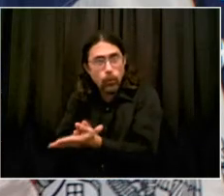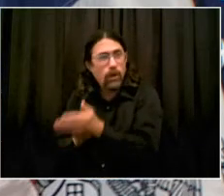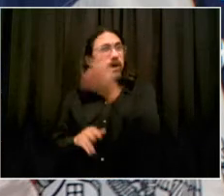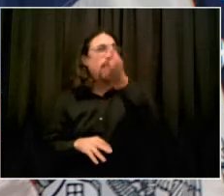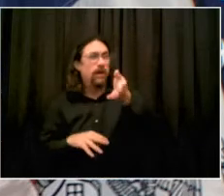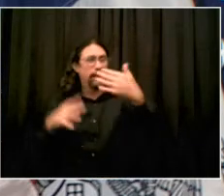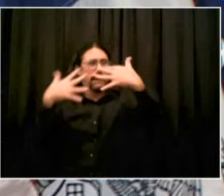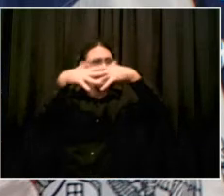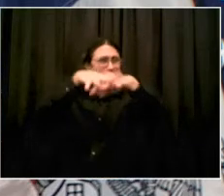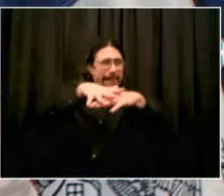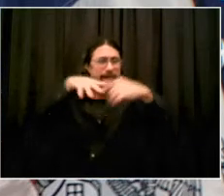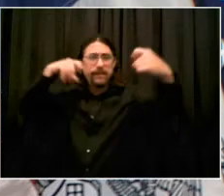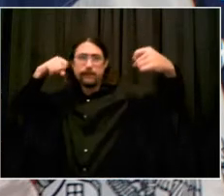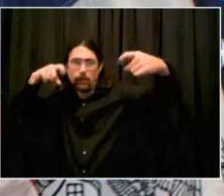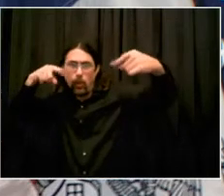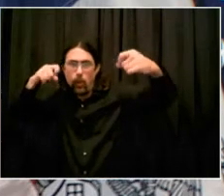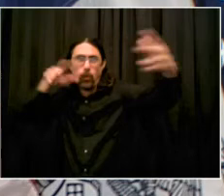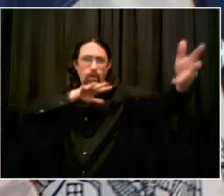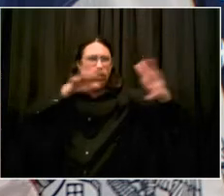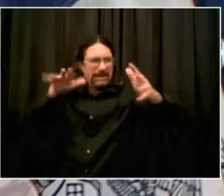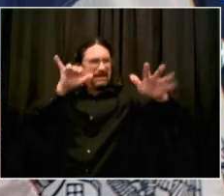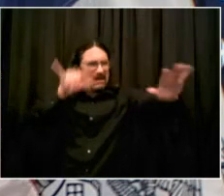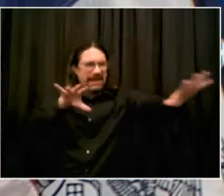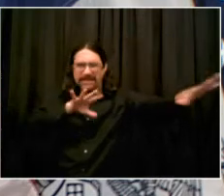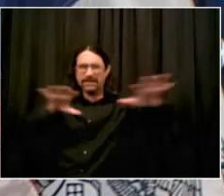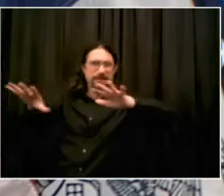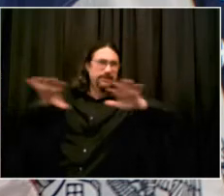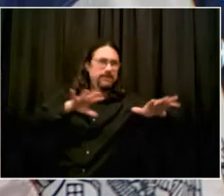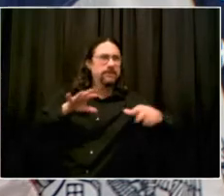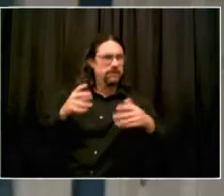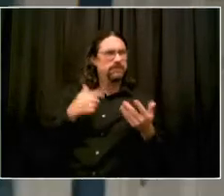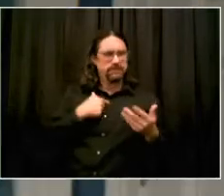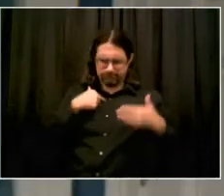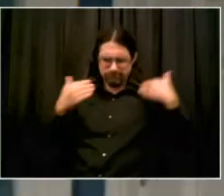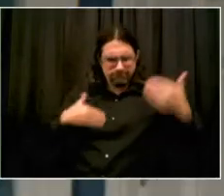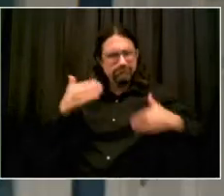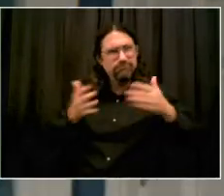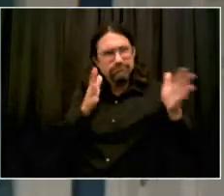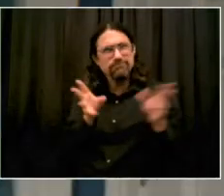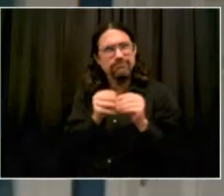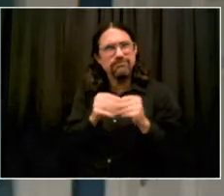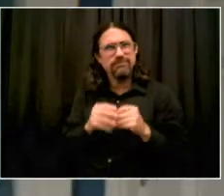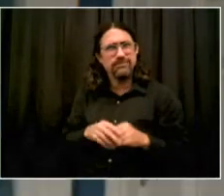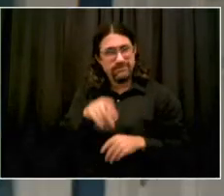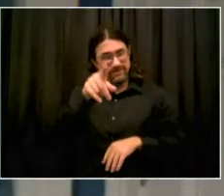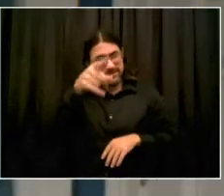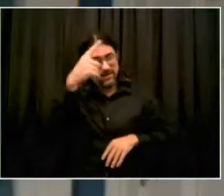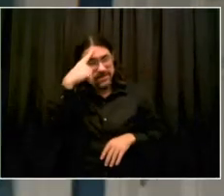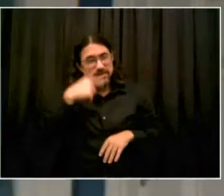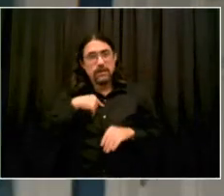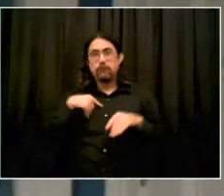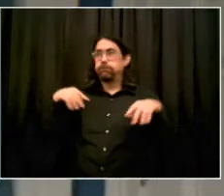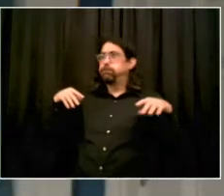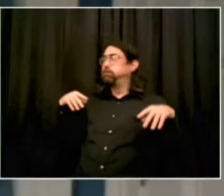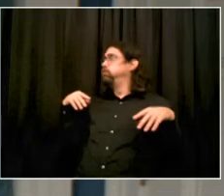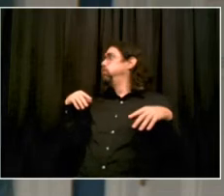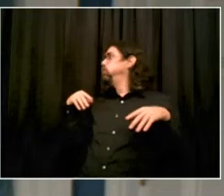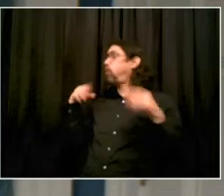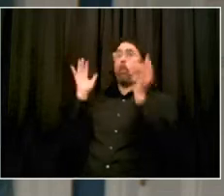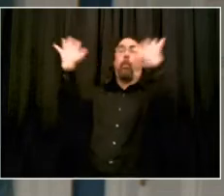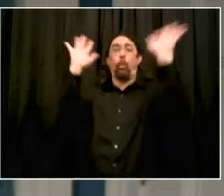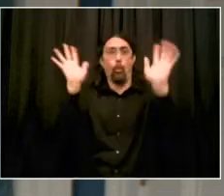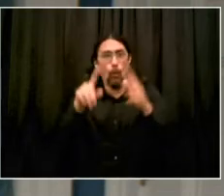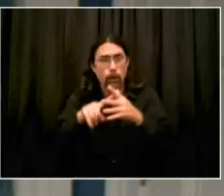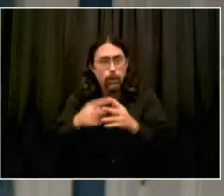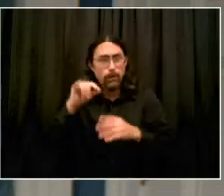in dialogue all the time. That part doesn't make sense to me. Go ahead, Chancellor. I would only add that we've been in constant,